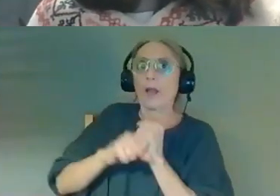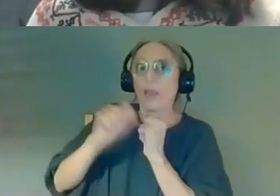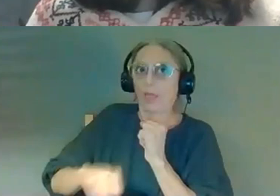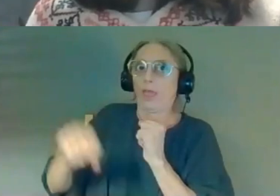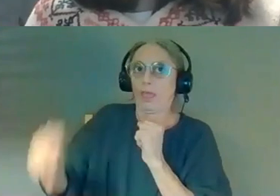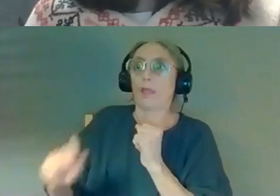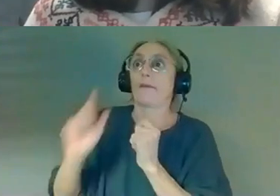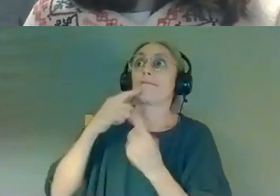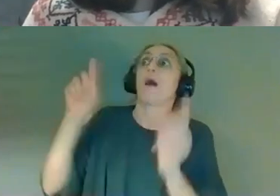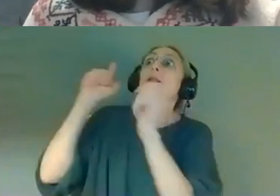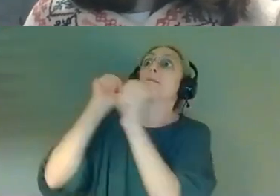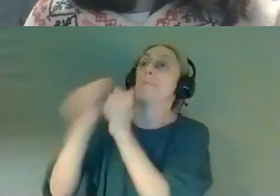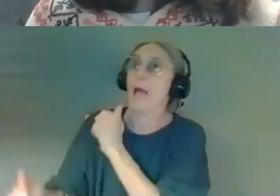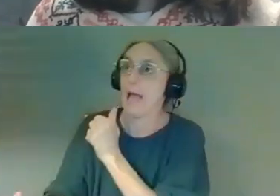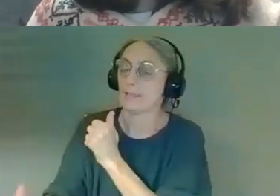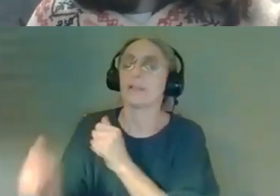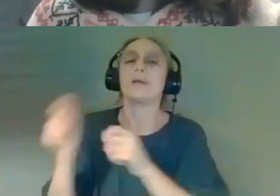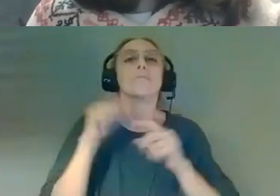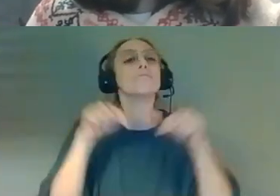emergent needs are critical. And